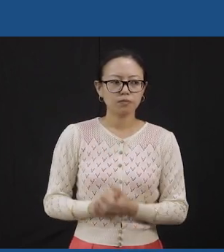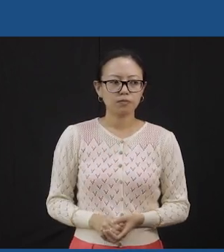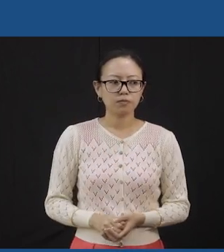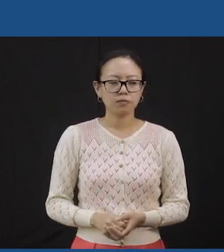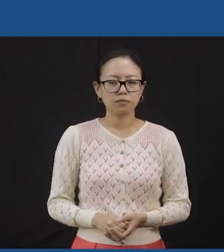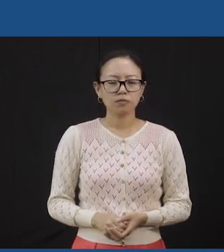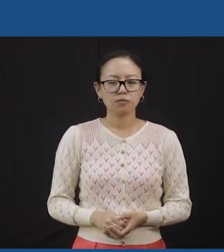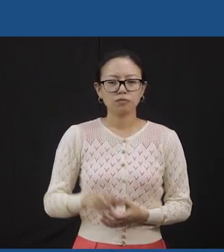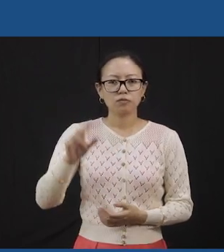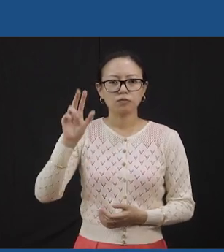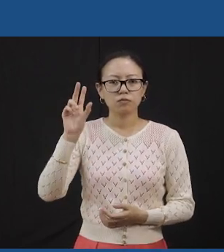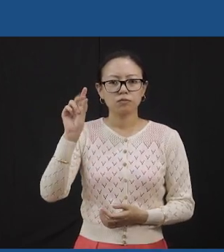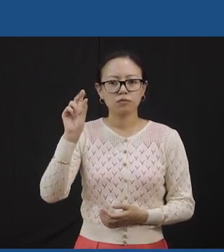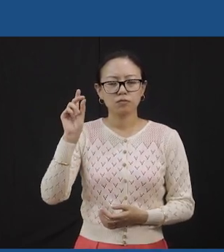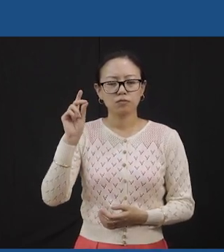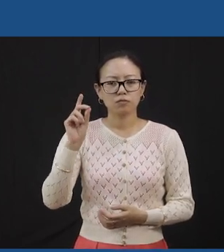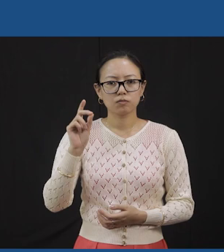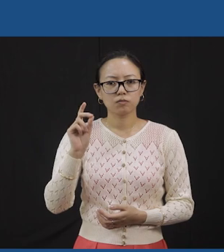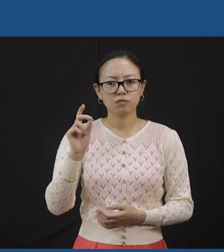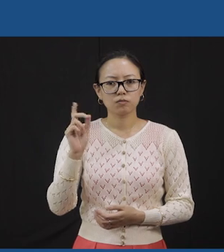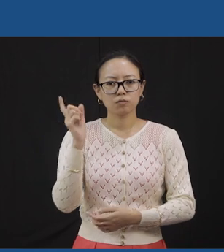Toys sold on the second day was